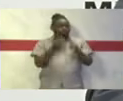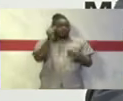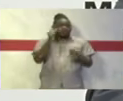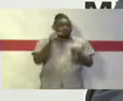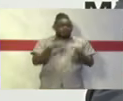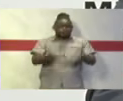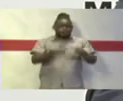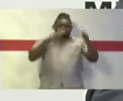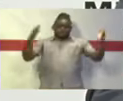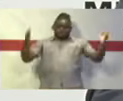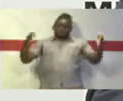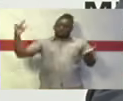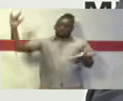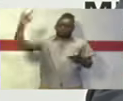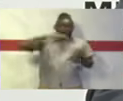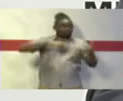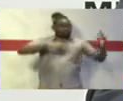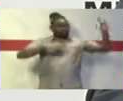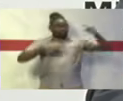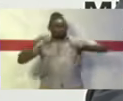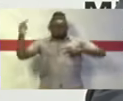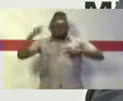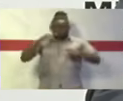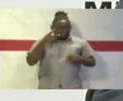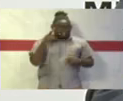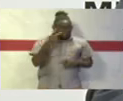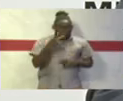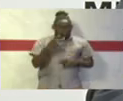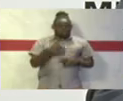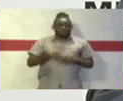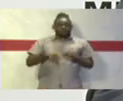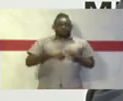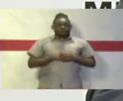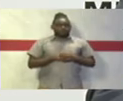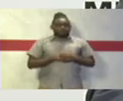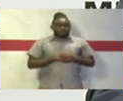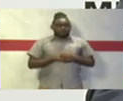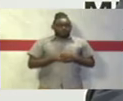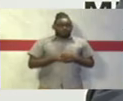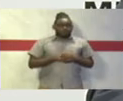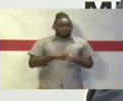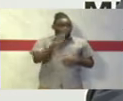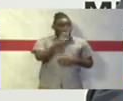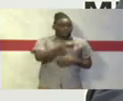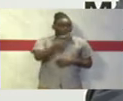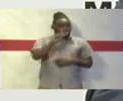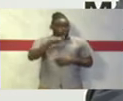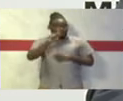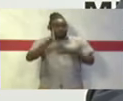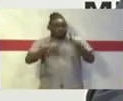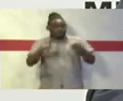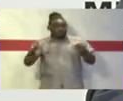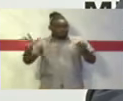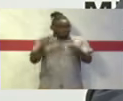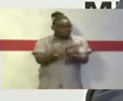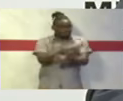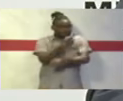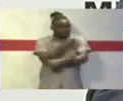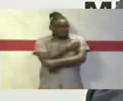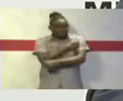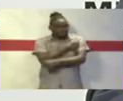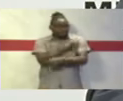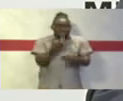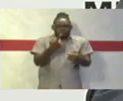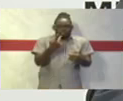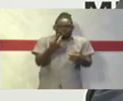had 14,222 persons that would have been fully vaccinated and returned to the country. Out of those, we would have had 2 positive that